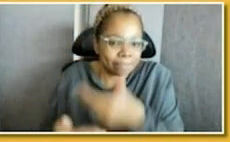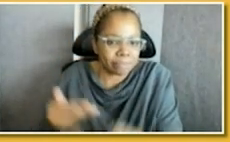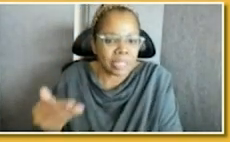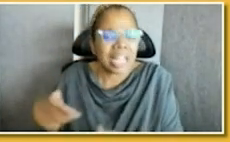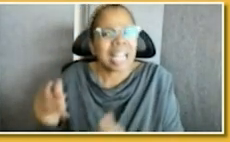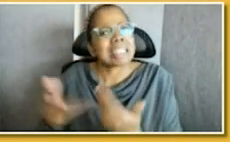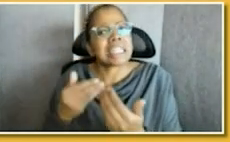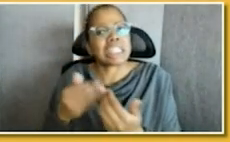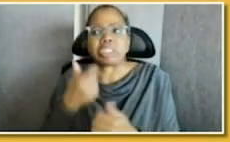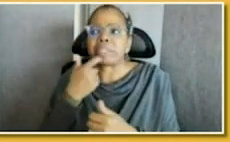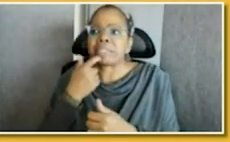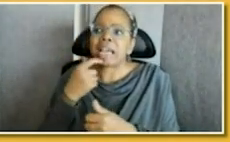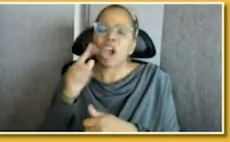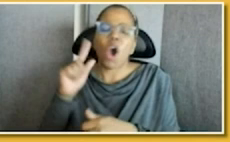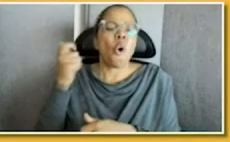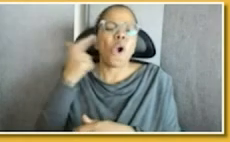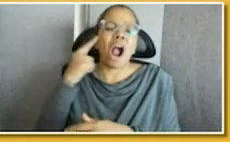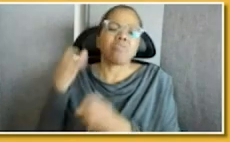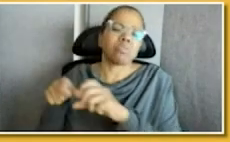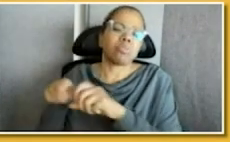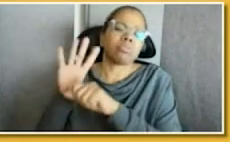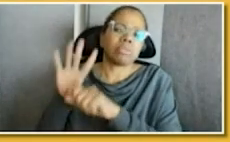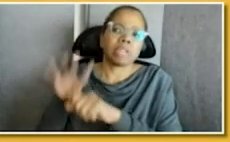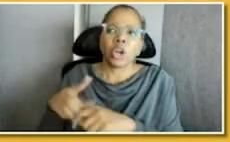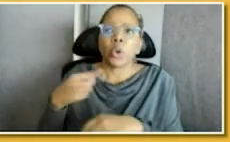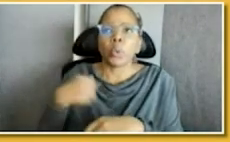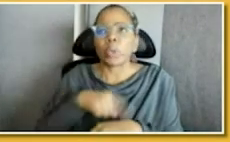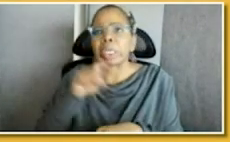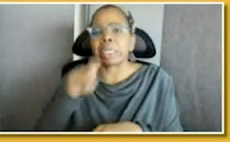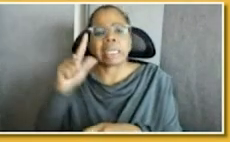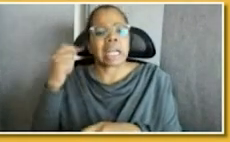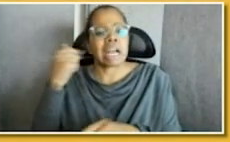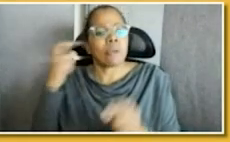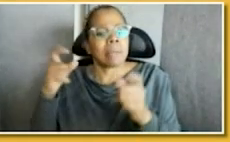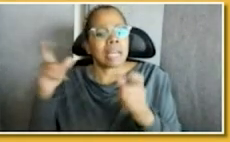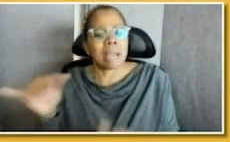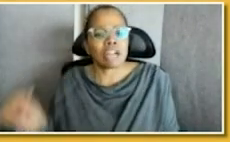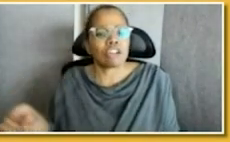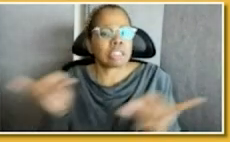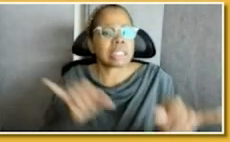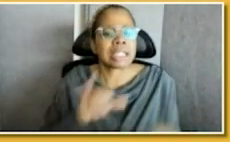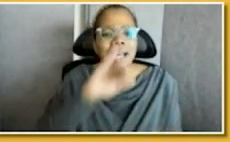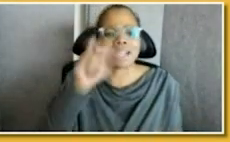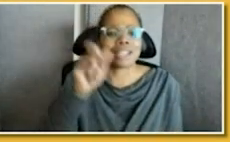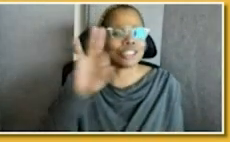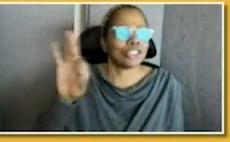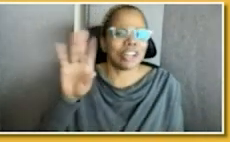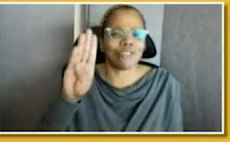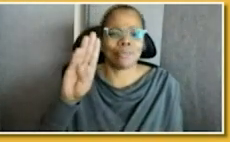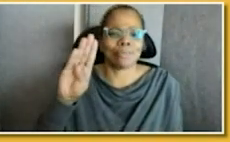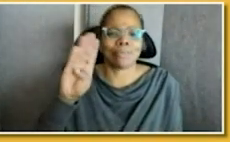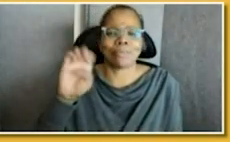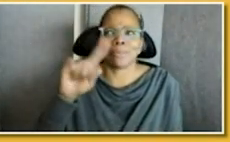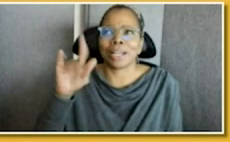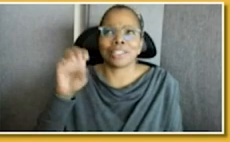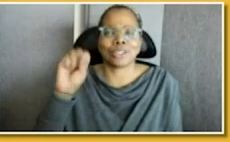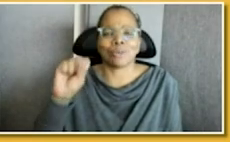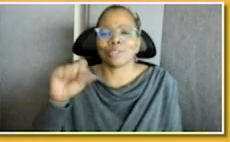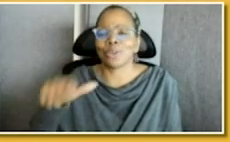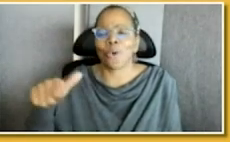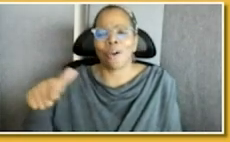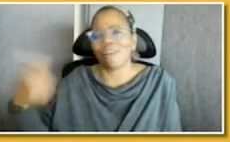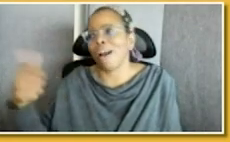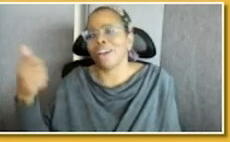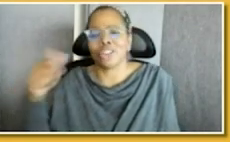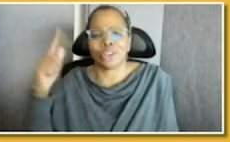like, you know, Jeff Bezos or some other, you know, evil corporate overlord, and then they'd be doing a lot better. But, you know,